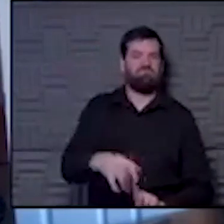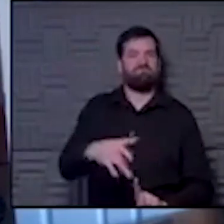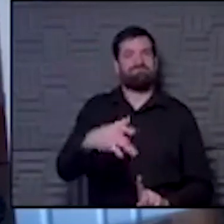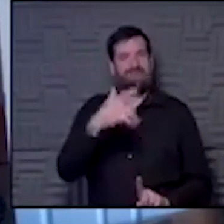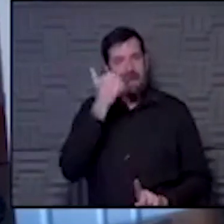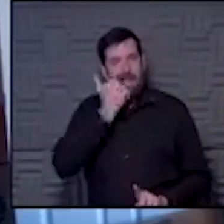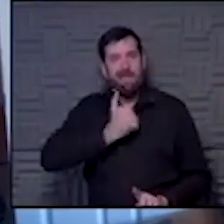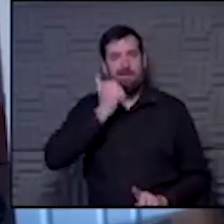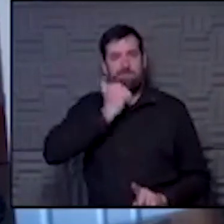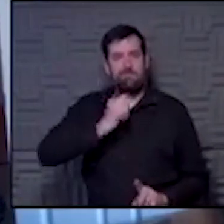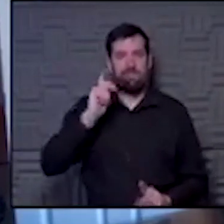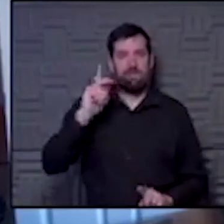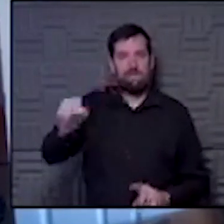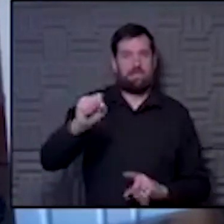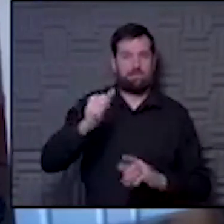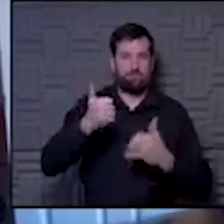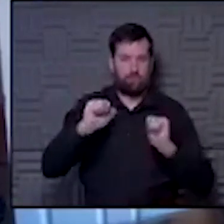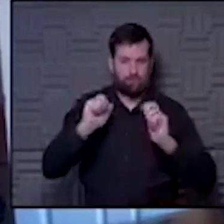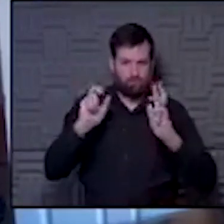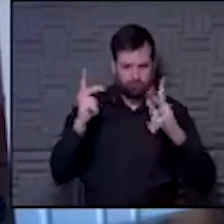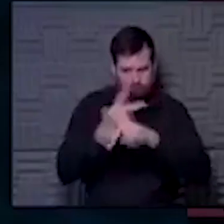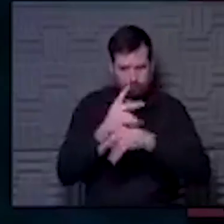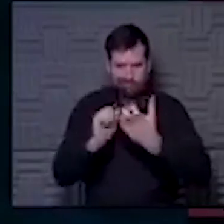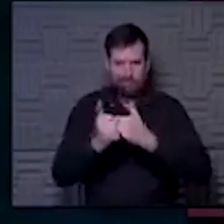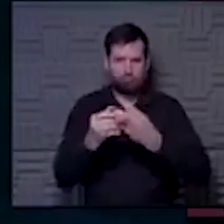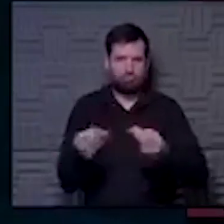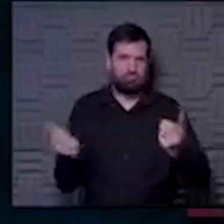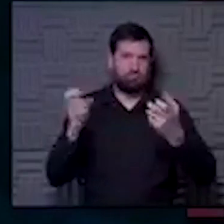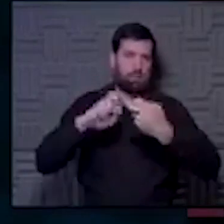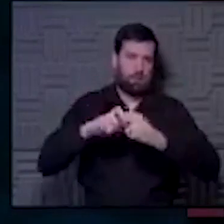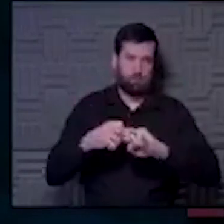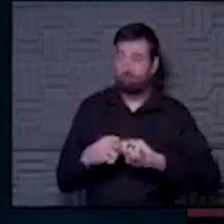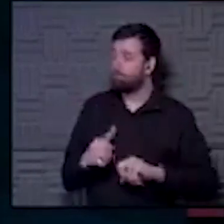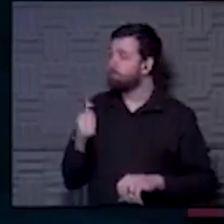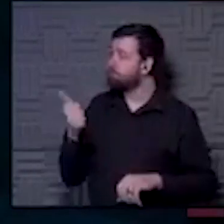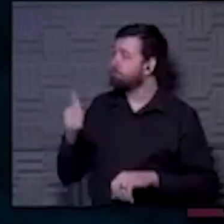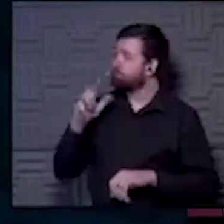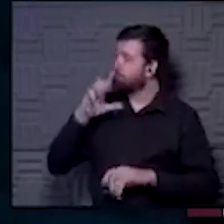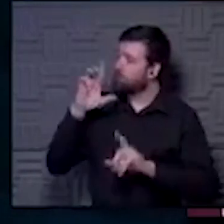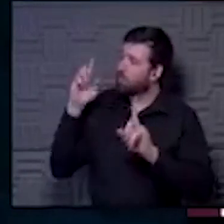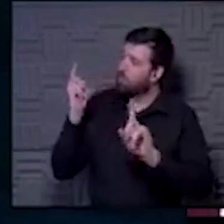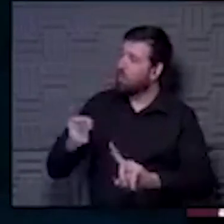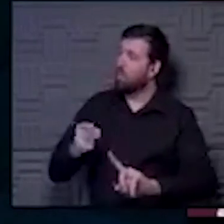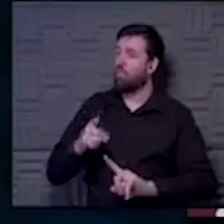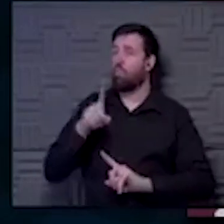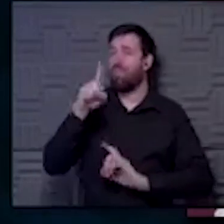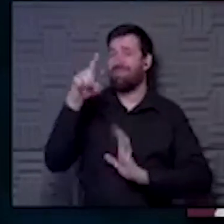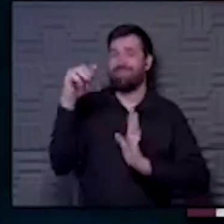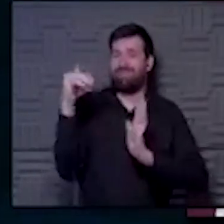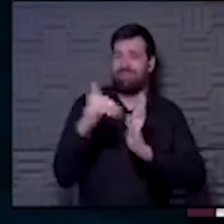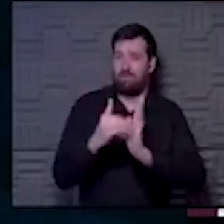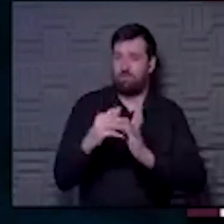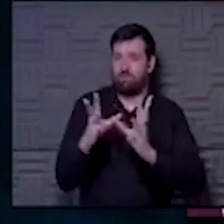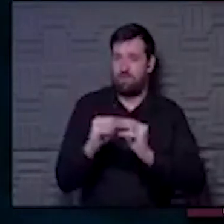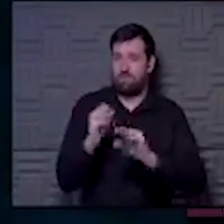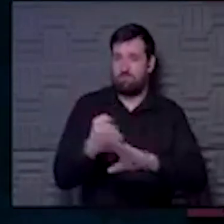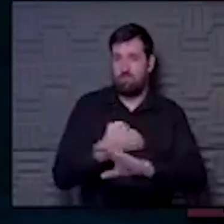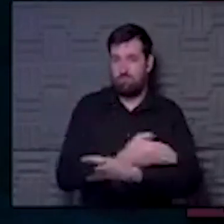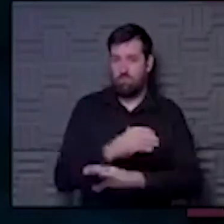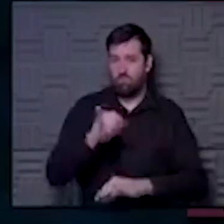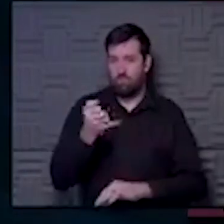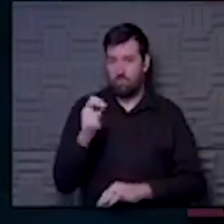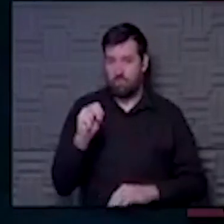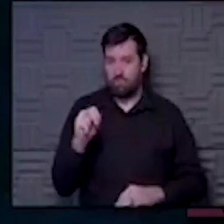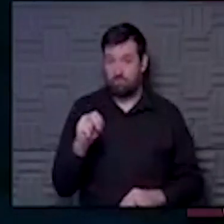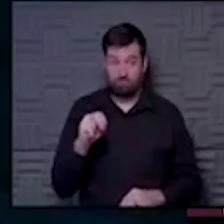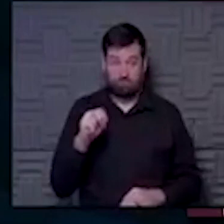Kansans stepping up, finding a way to solve a problem. So your goal is to have 1,000 meetings before the end of this year. You're